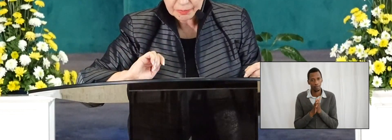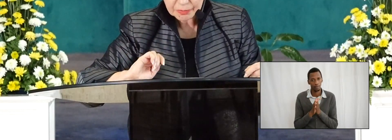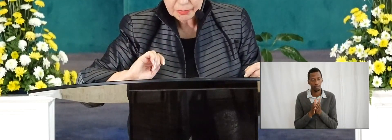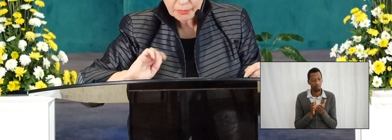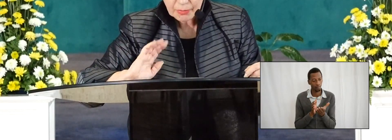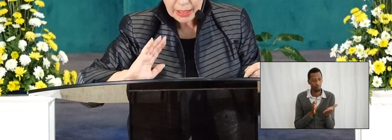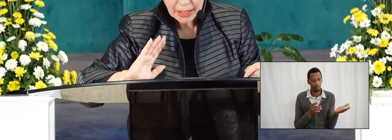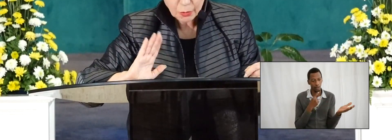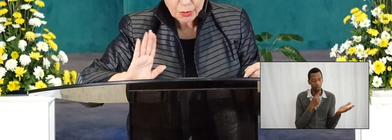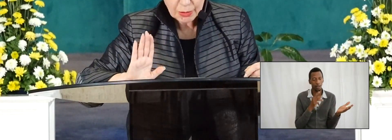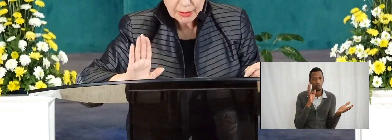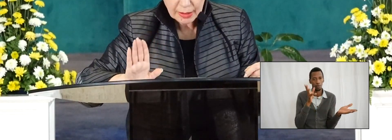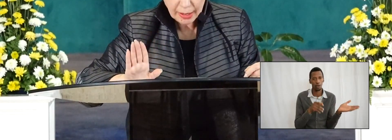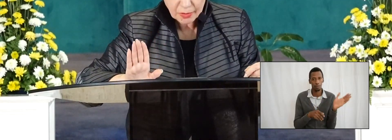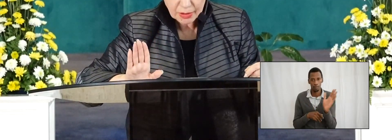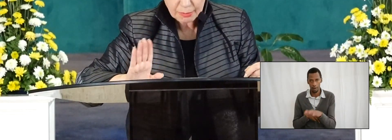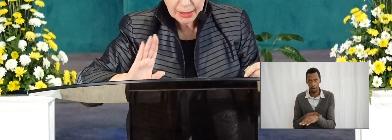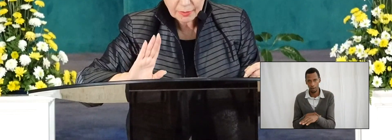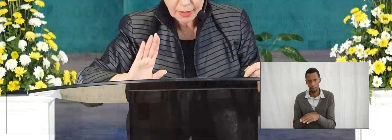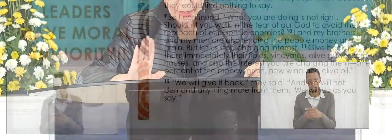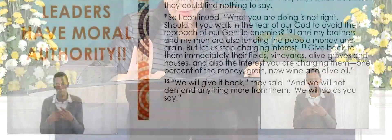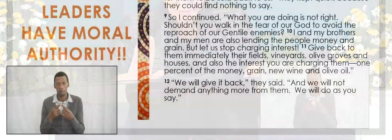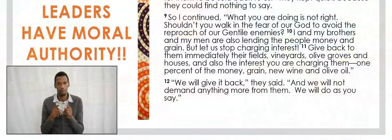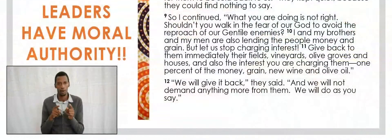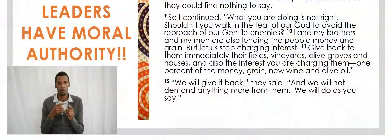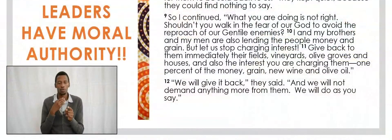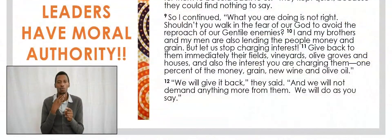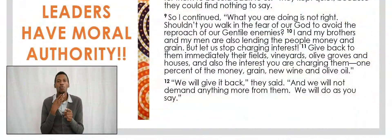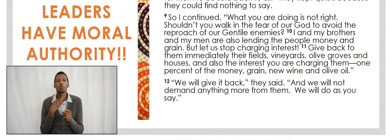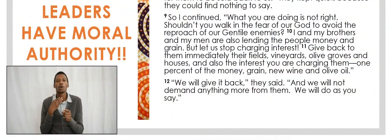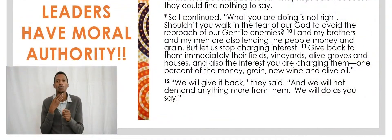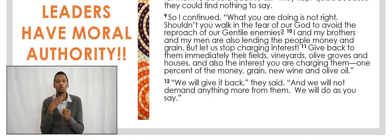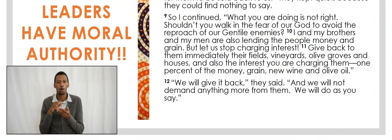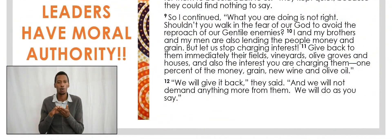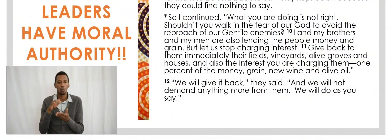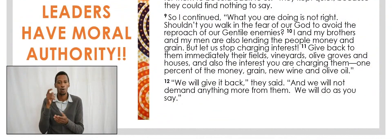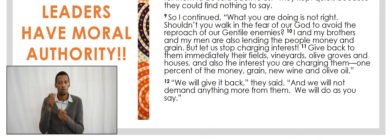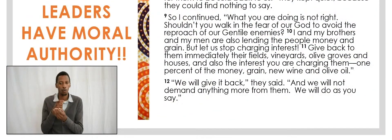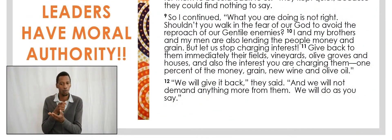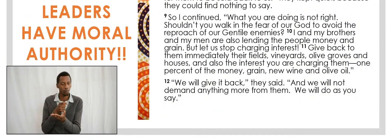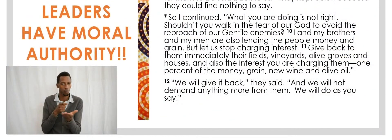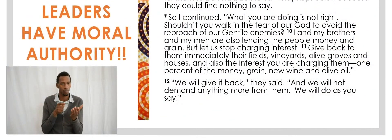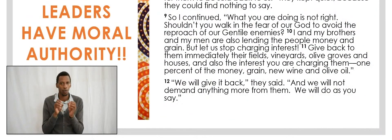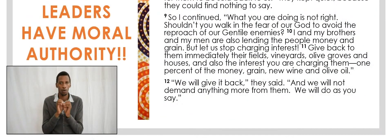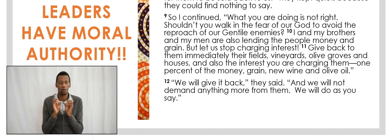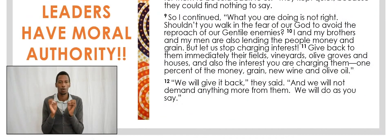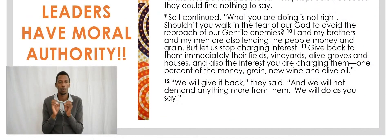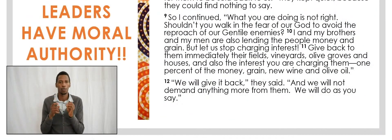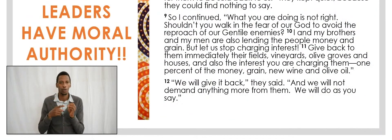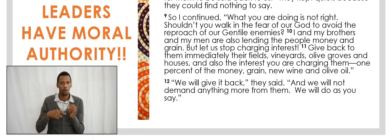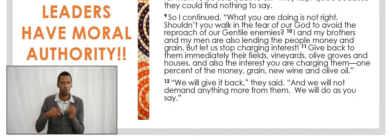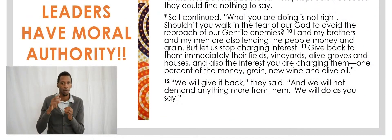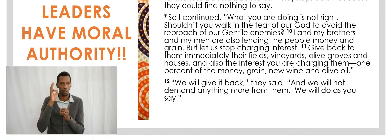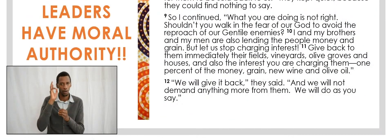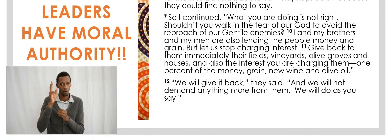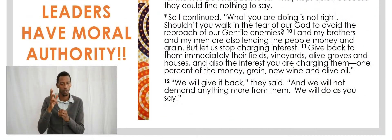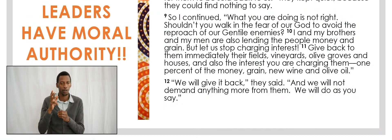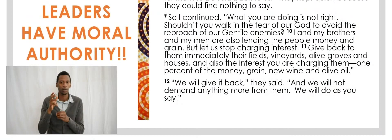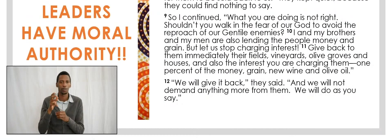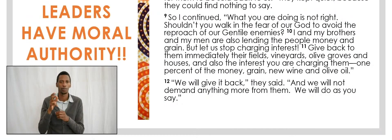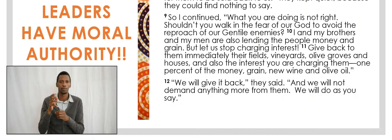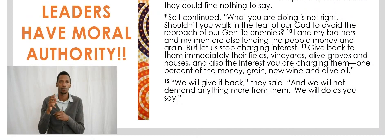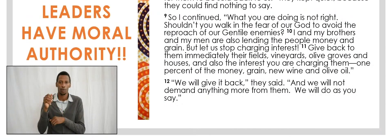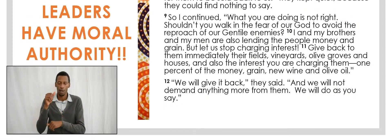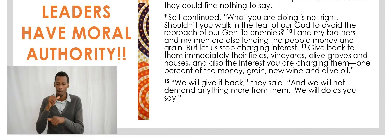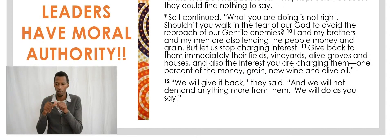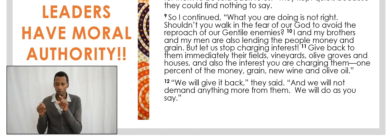said, and we will not demand anything more from them. We will do as